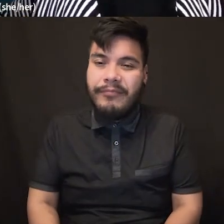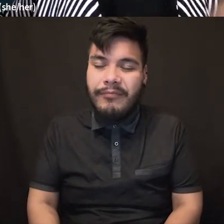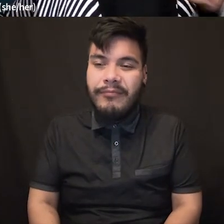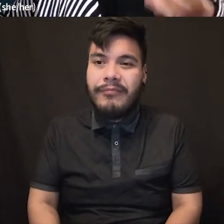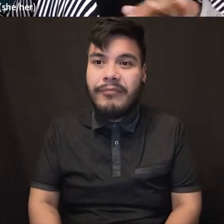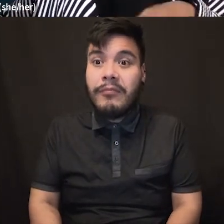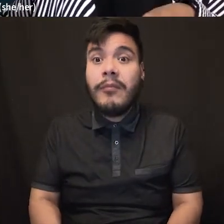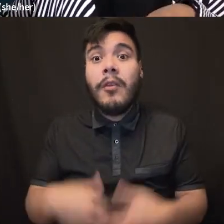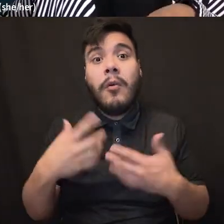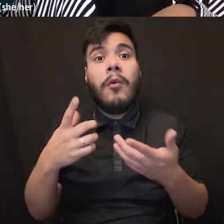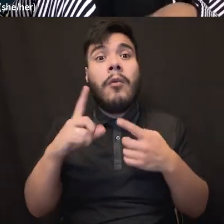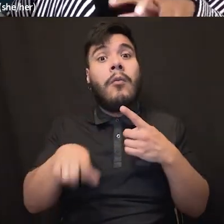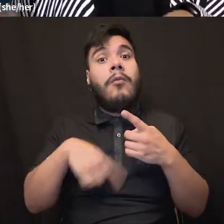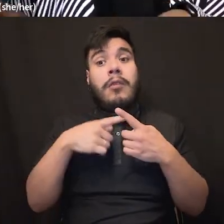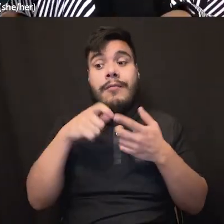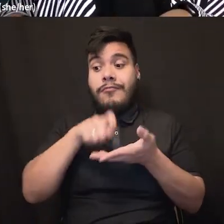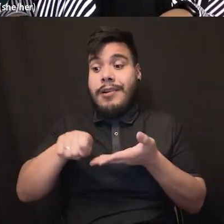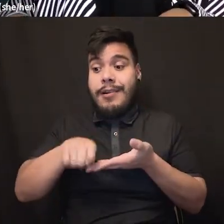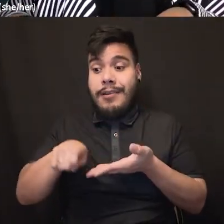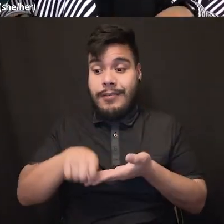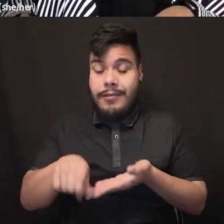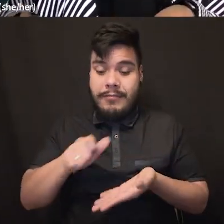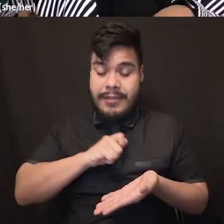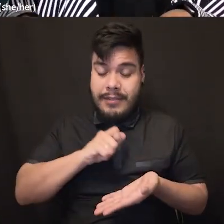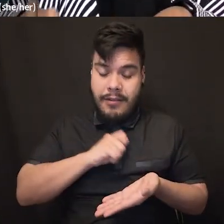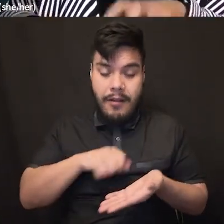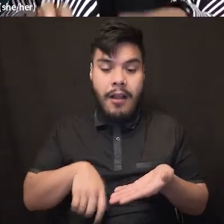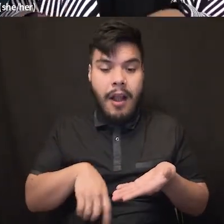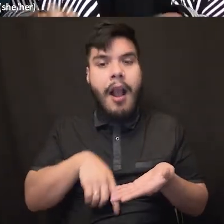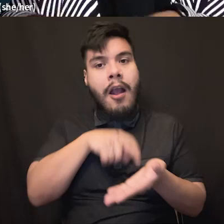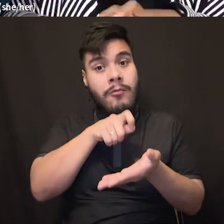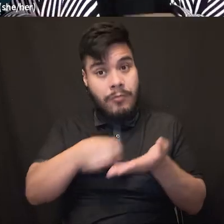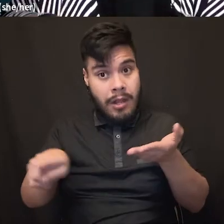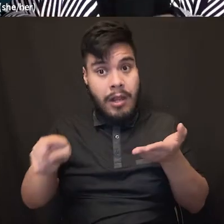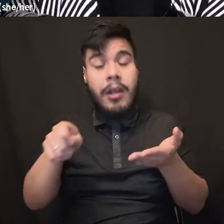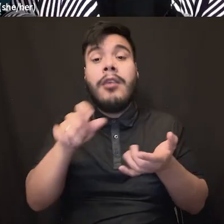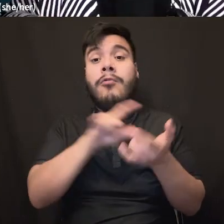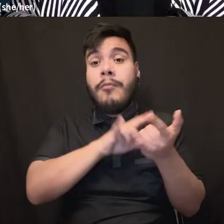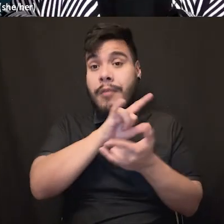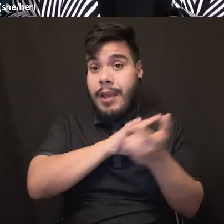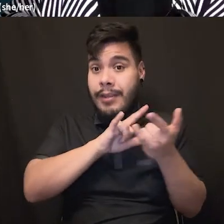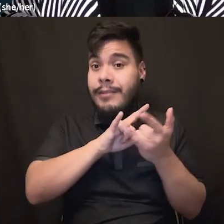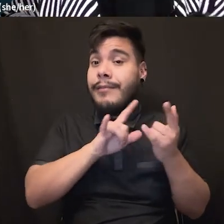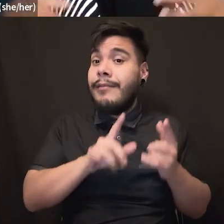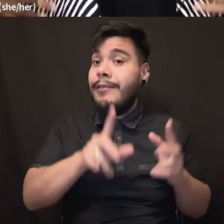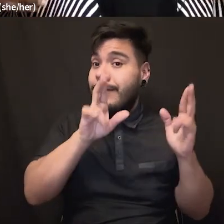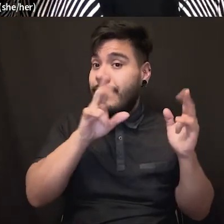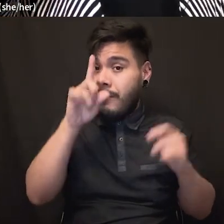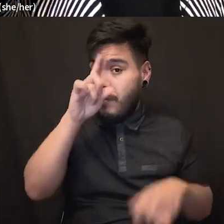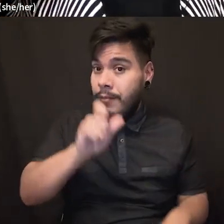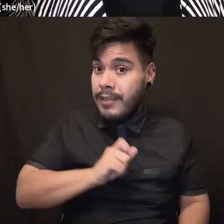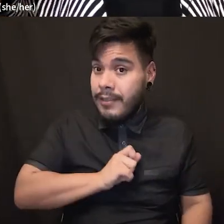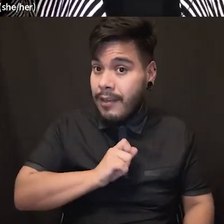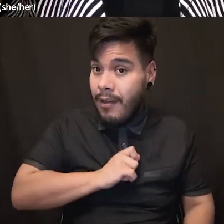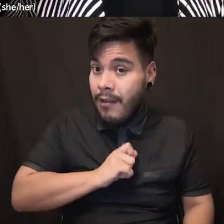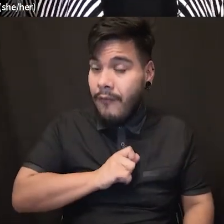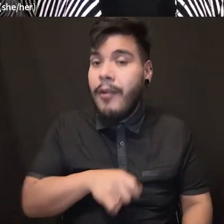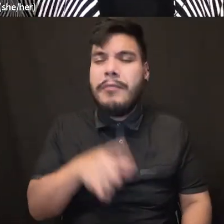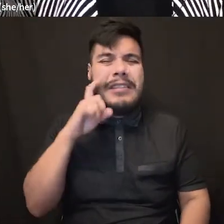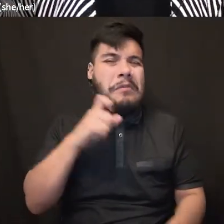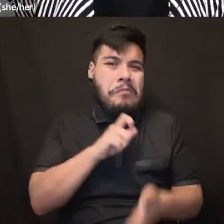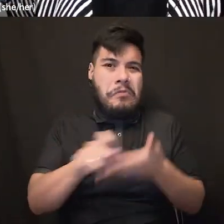so whenever I'm writing something new, I write a romantic scene for myself in it. Like, 'cause I'm always writing for